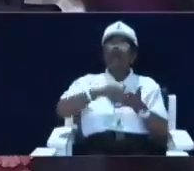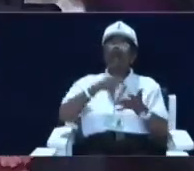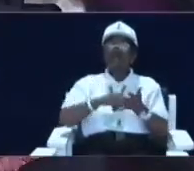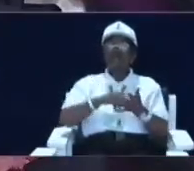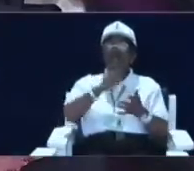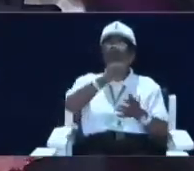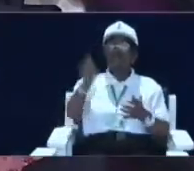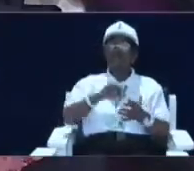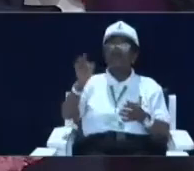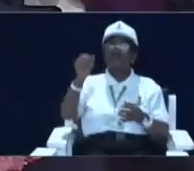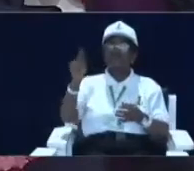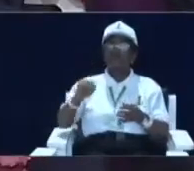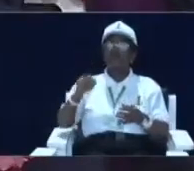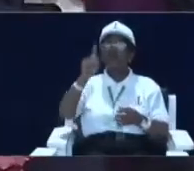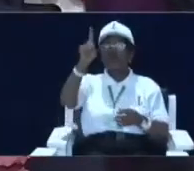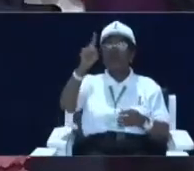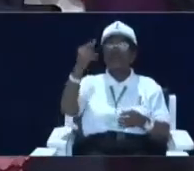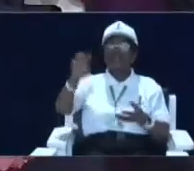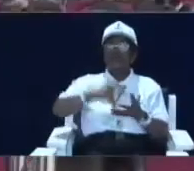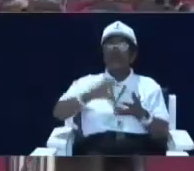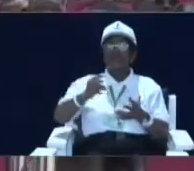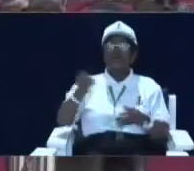The choir was good.